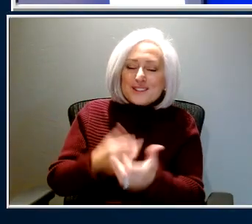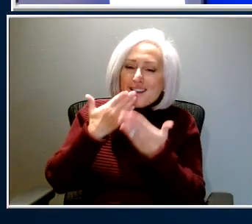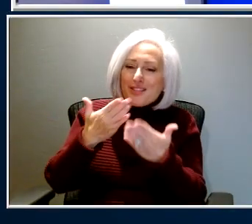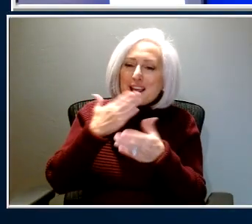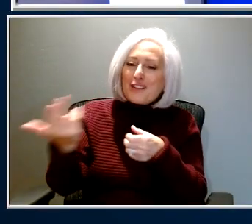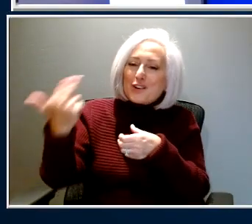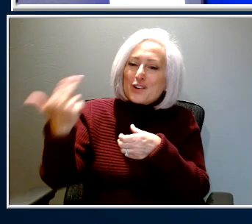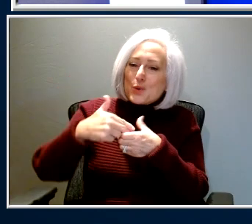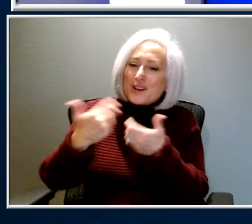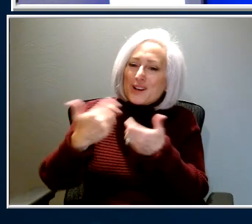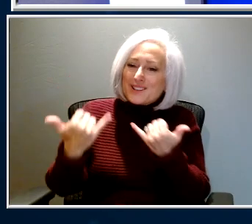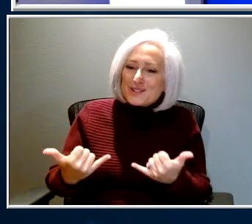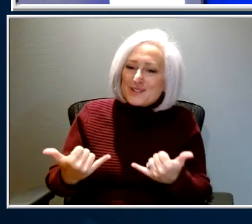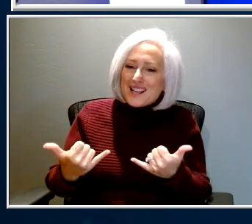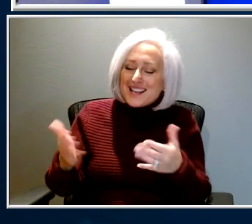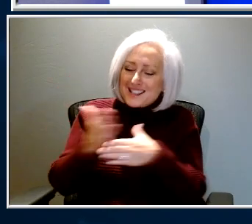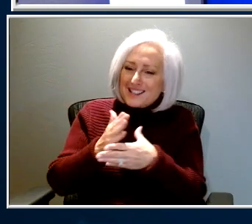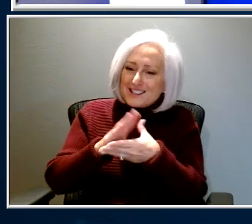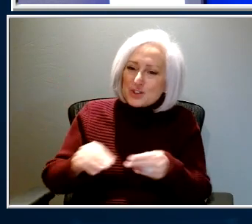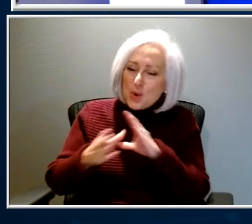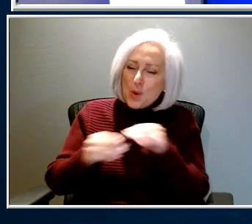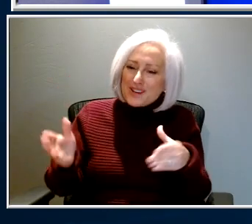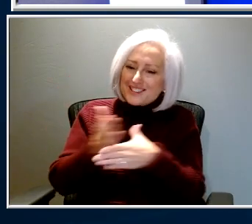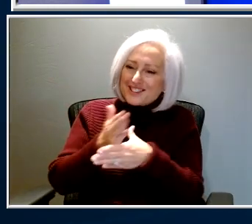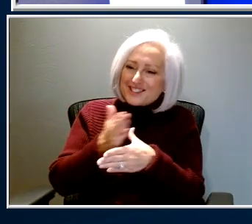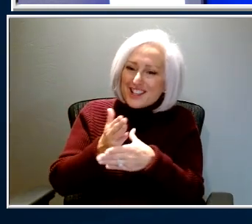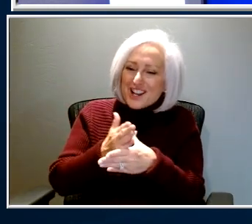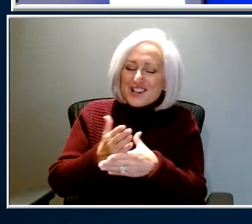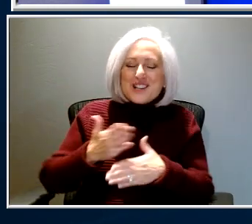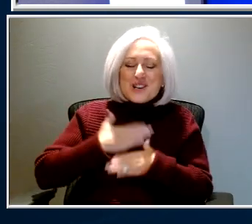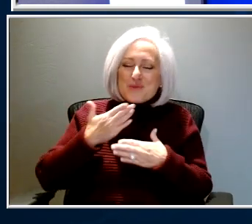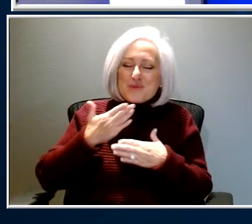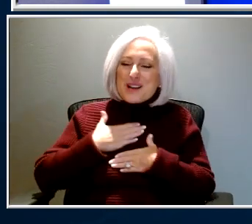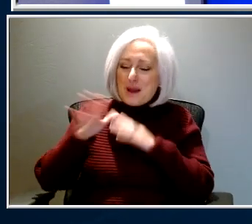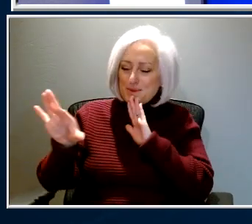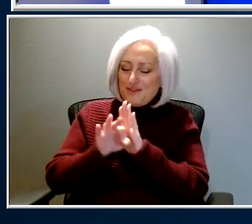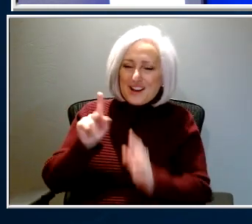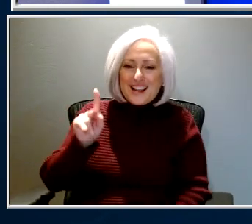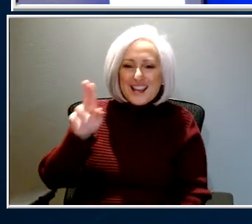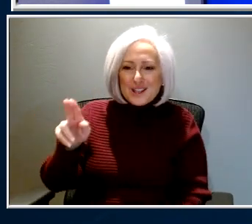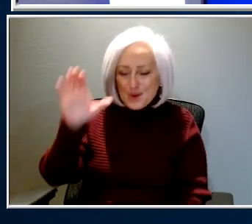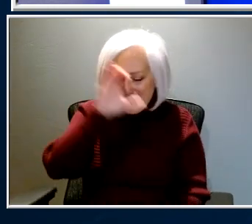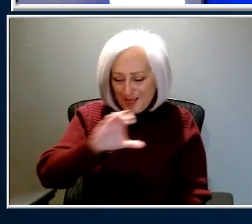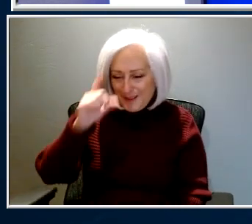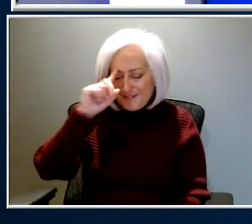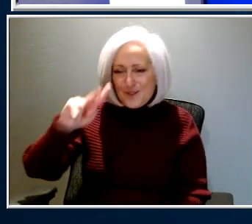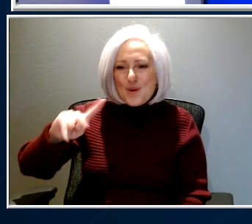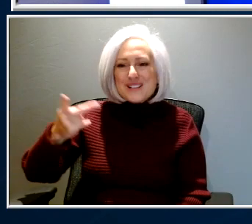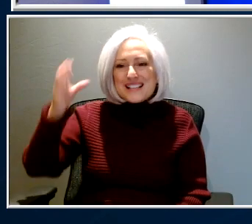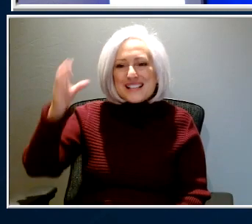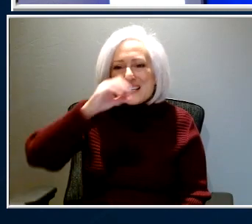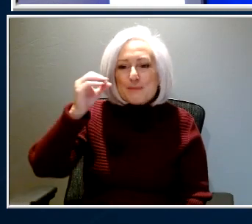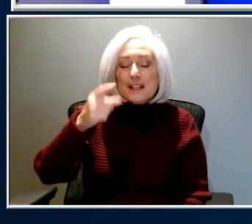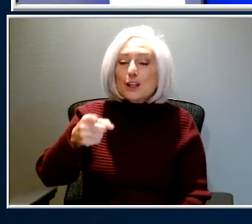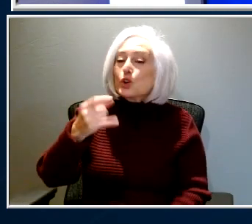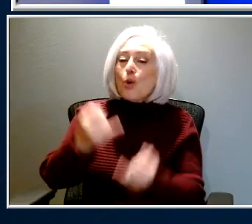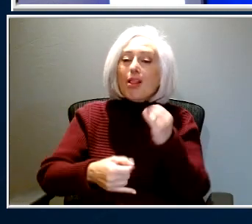your story. We're so glad that you found us and went searching for that second opinion. Just your final takeaway today.